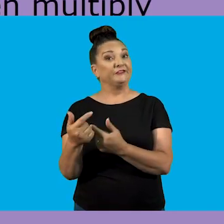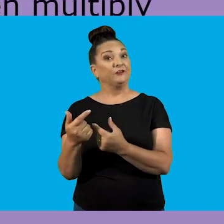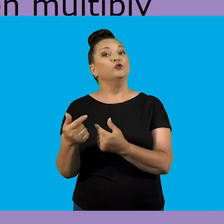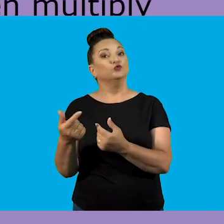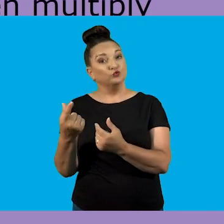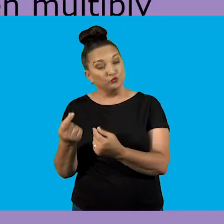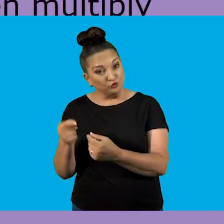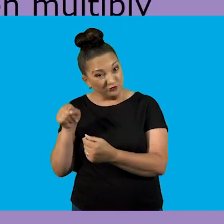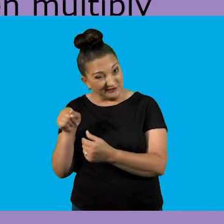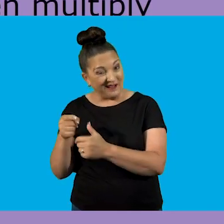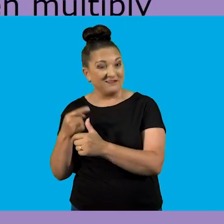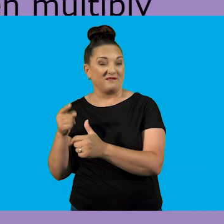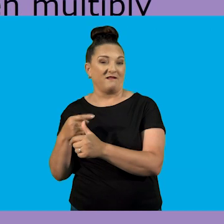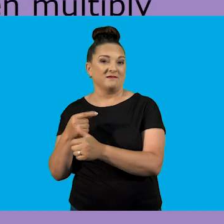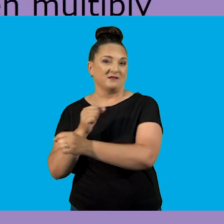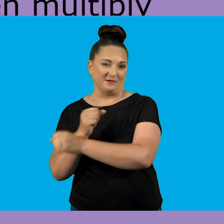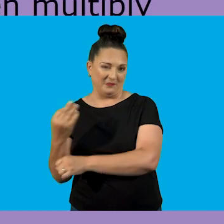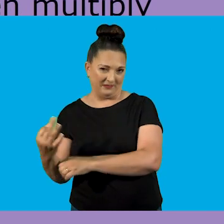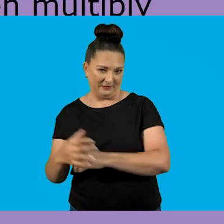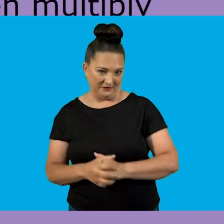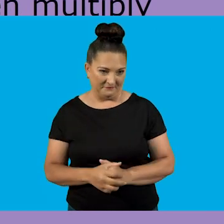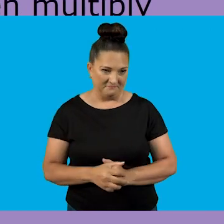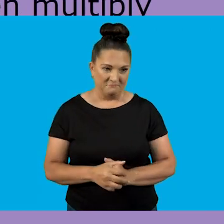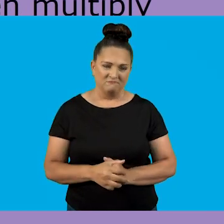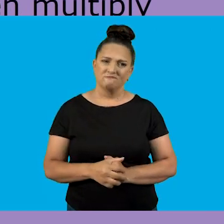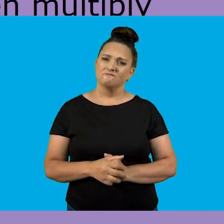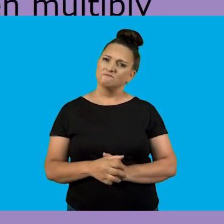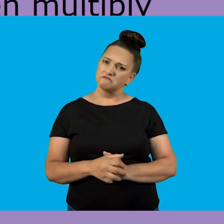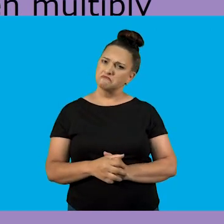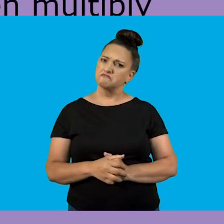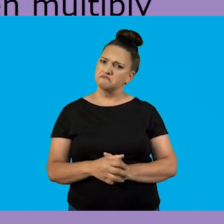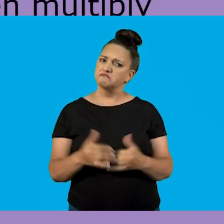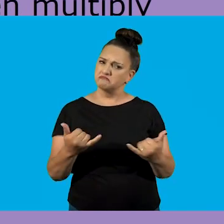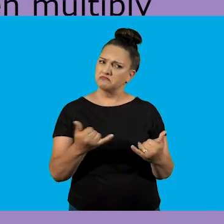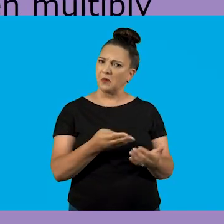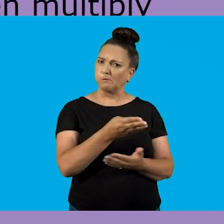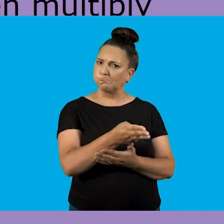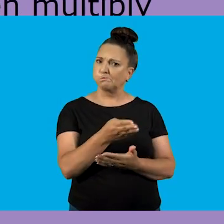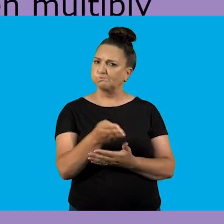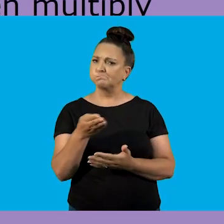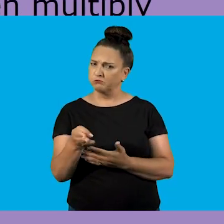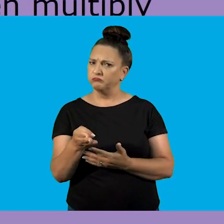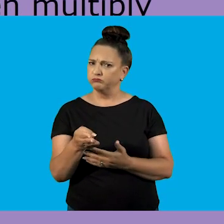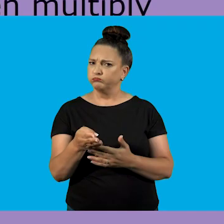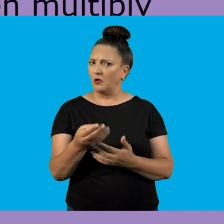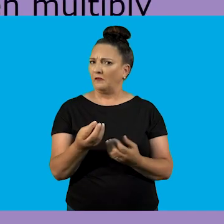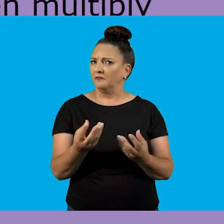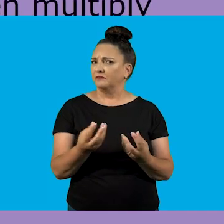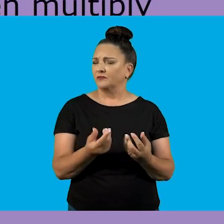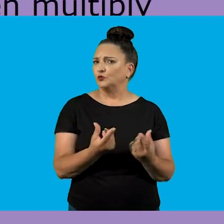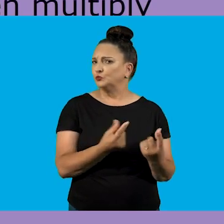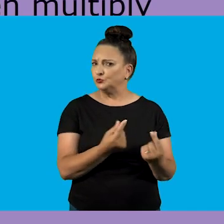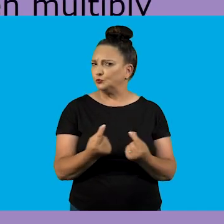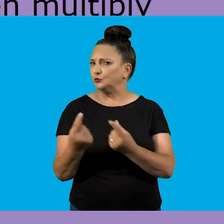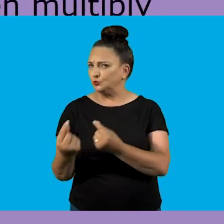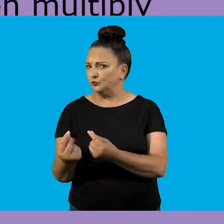Then multiply the answer by 3. So there seems to be a few things going on there, but we are going